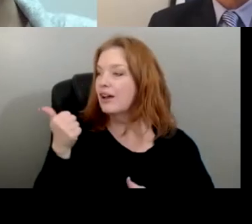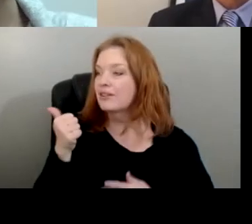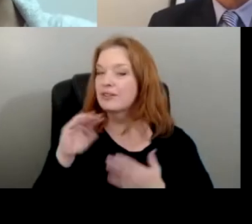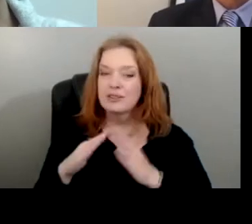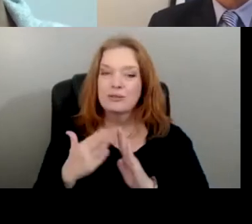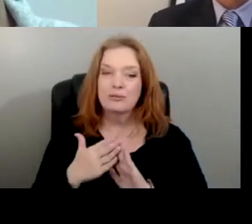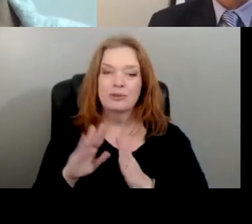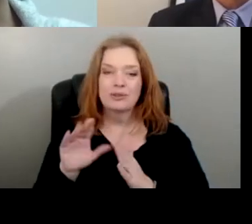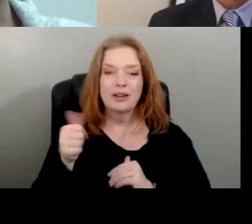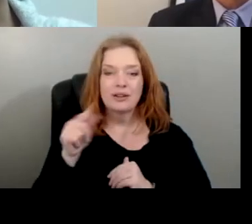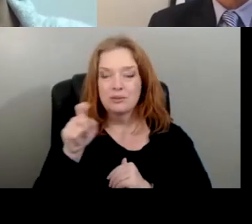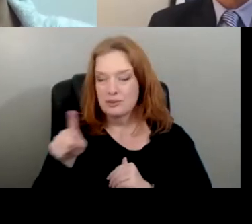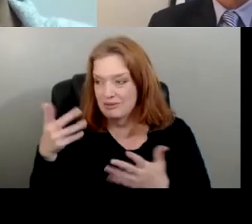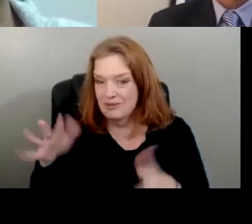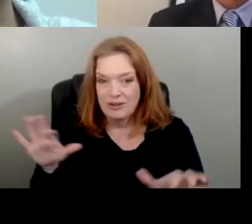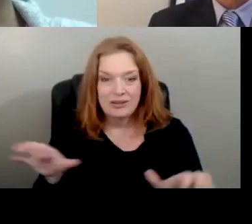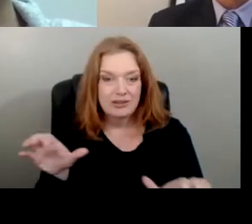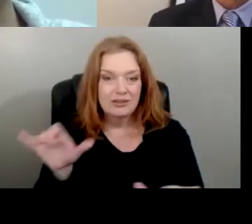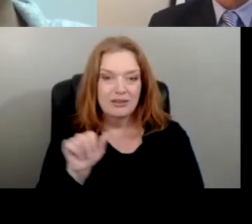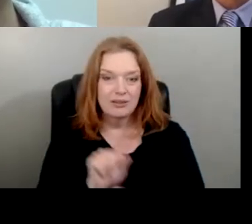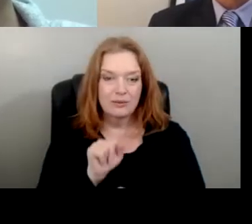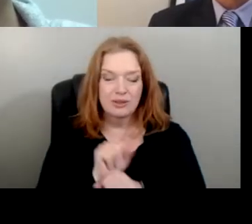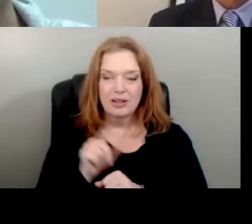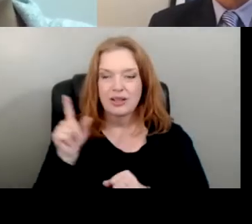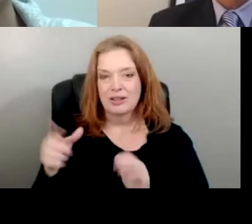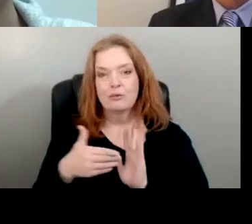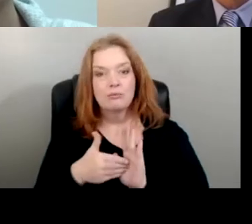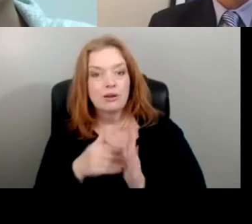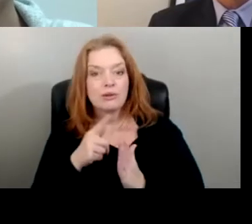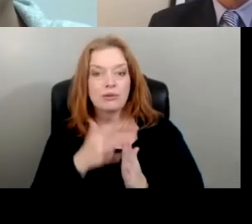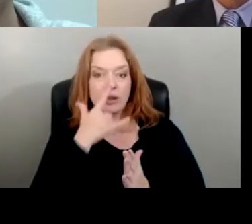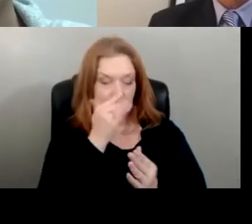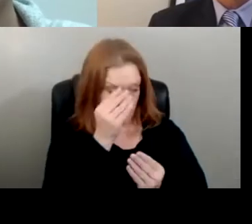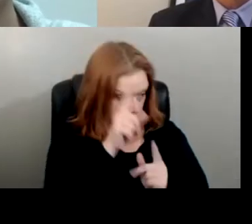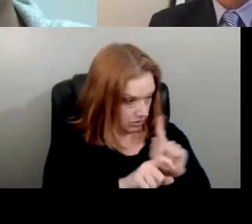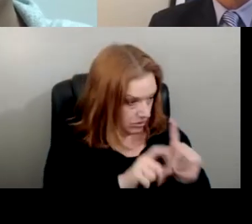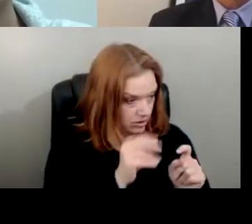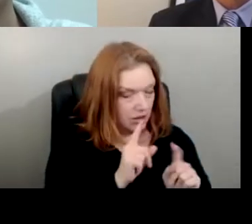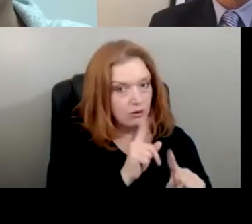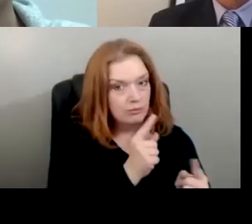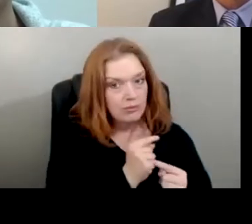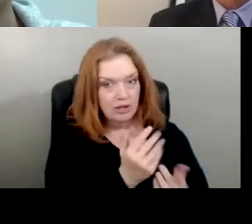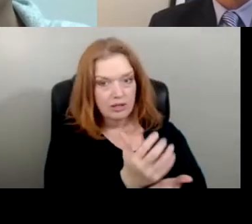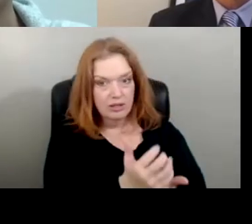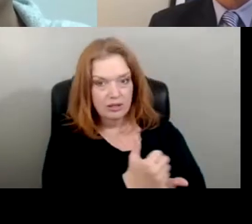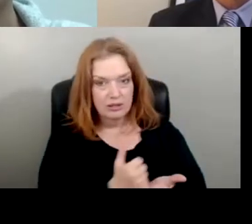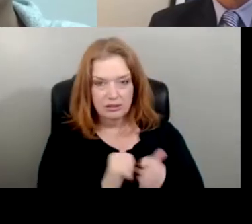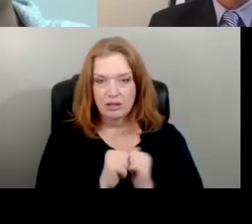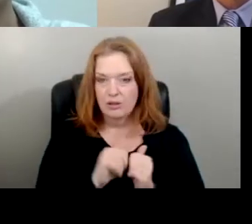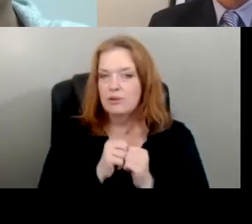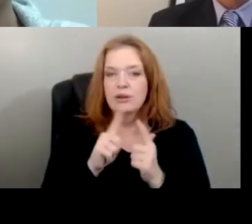that are modeling what data and what response looks like, and what how to work on these issues that